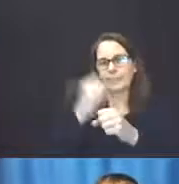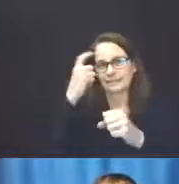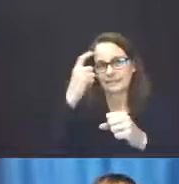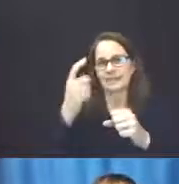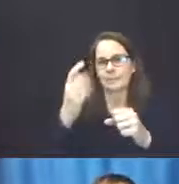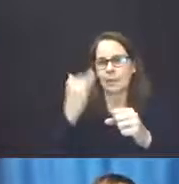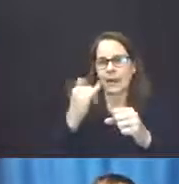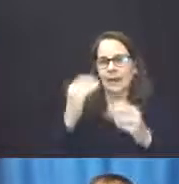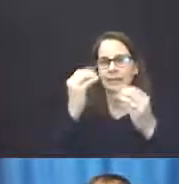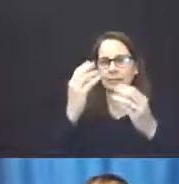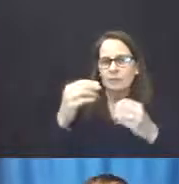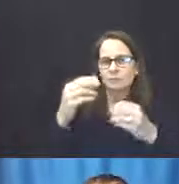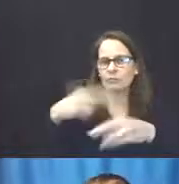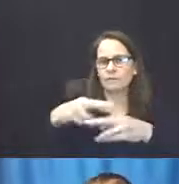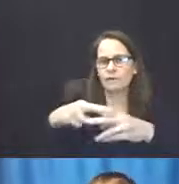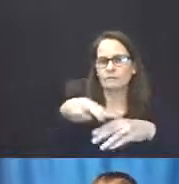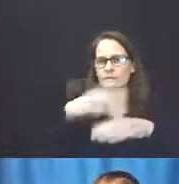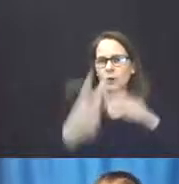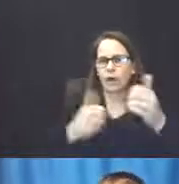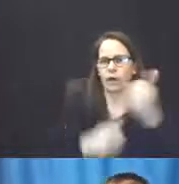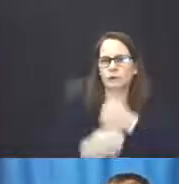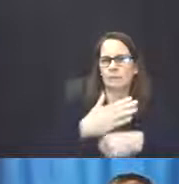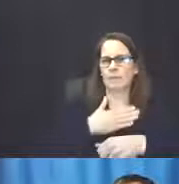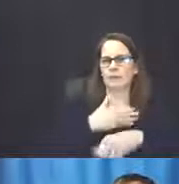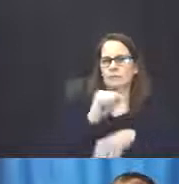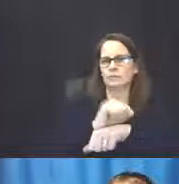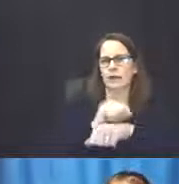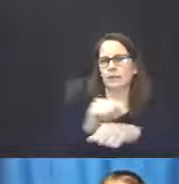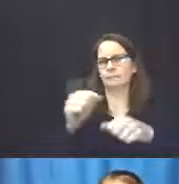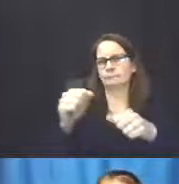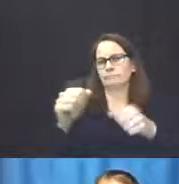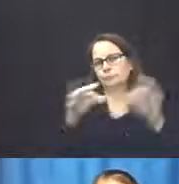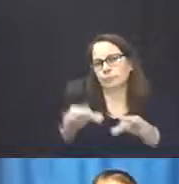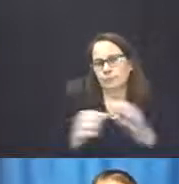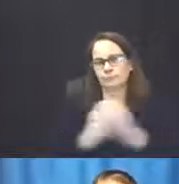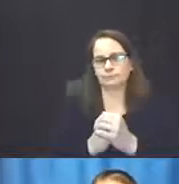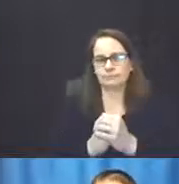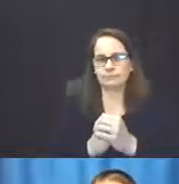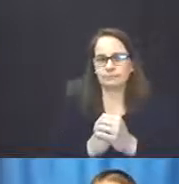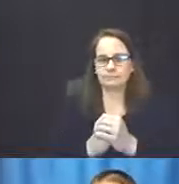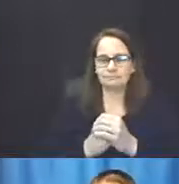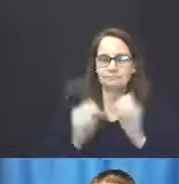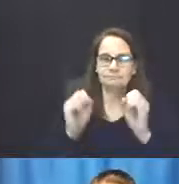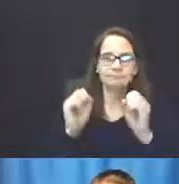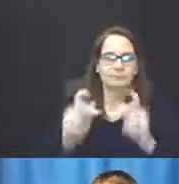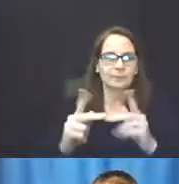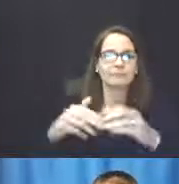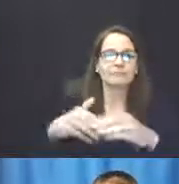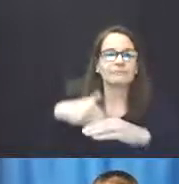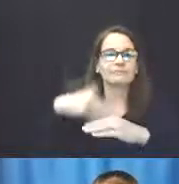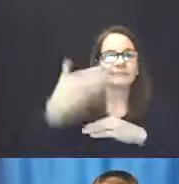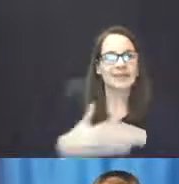here, and you'll kind of see, and things will make a little bit more sense for you, and how it ended up falling under my job